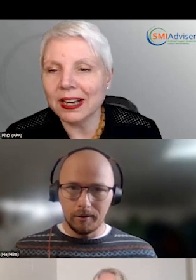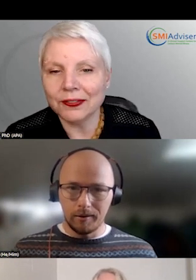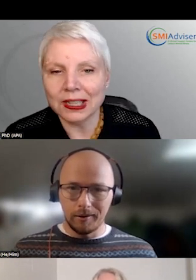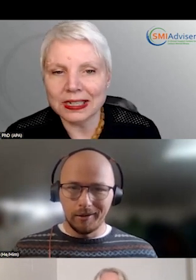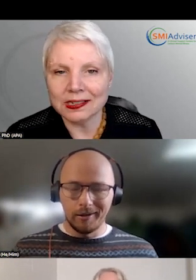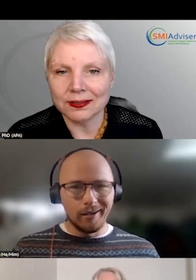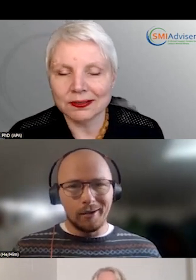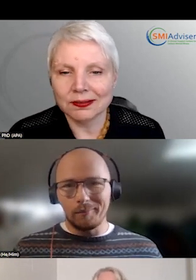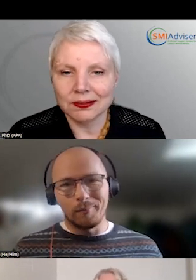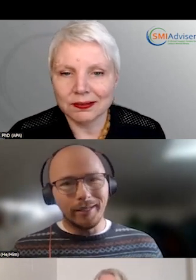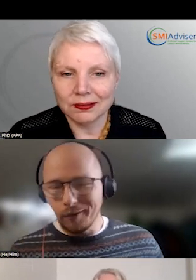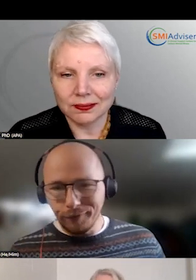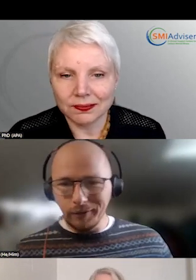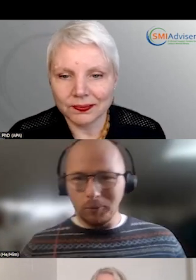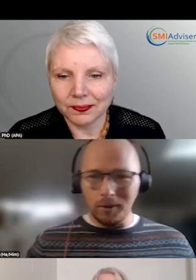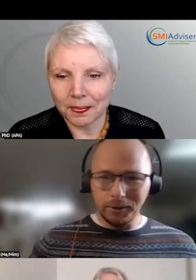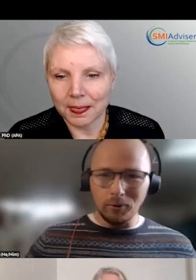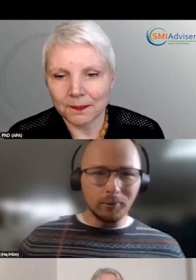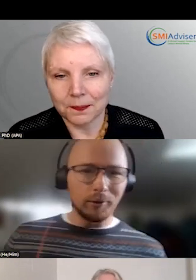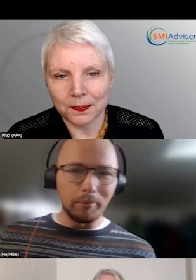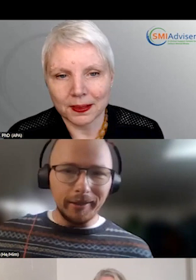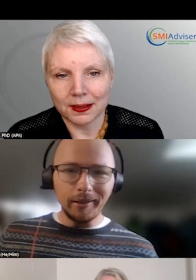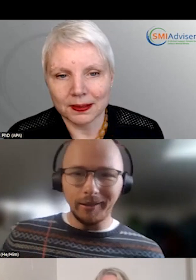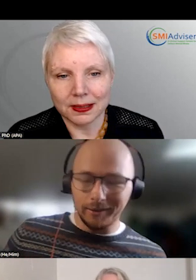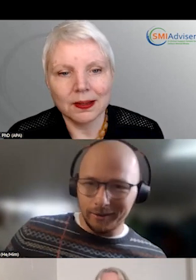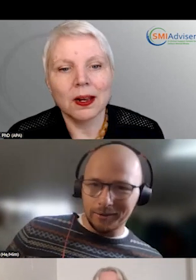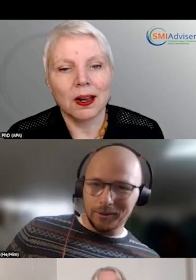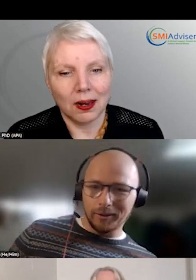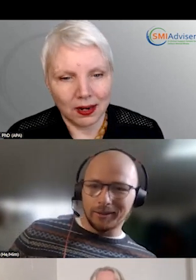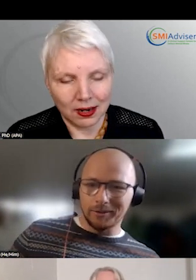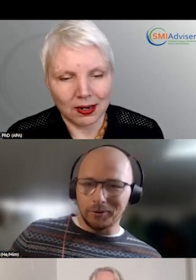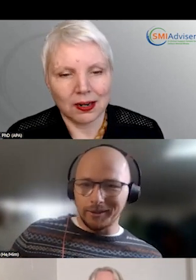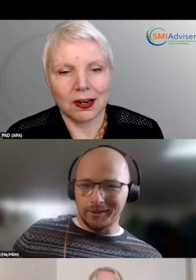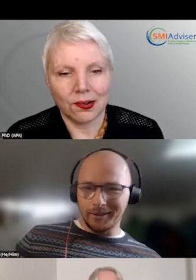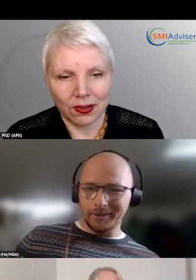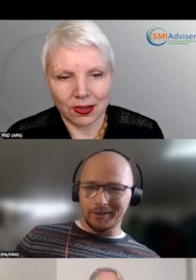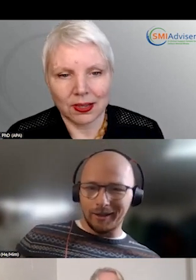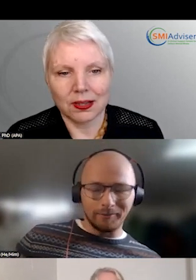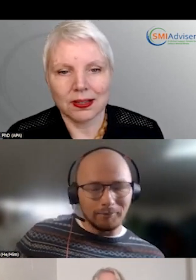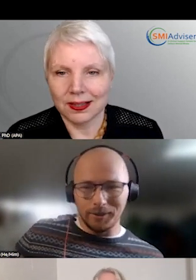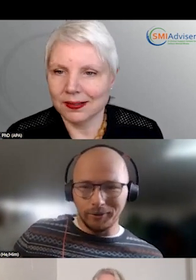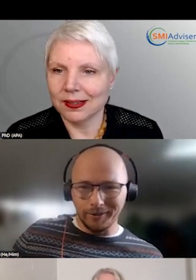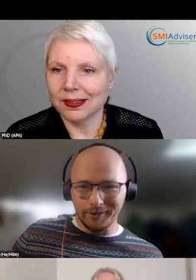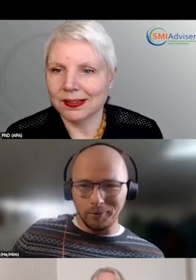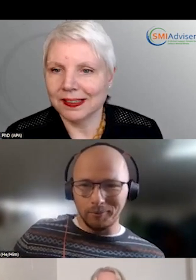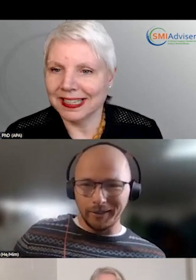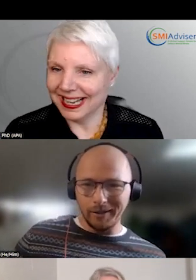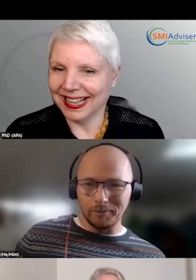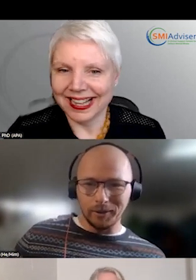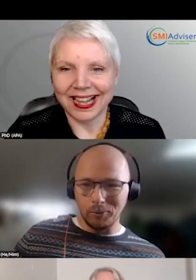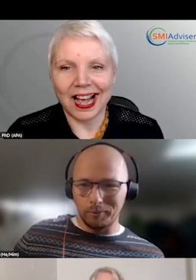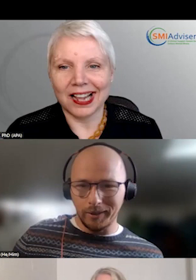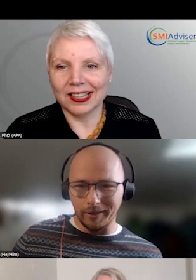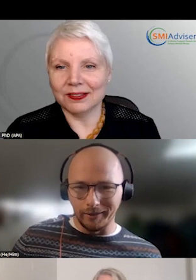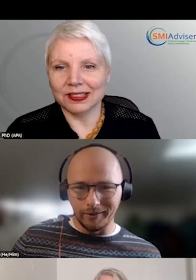any gut feelings? My gut feeling was going with B, and considering that's 36, I'm still going to stay with my gut.